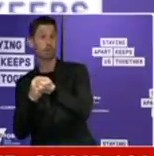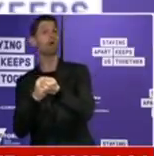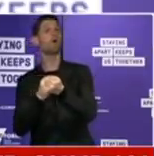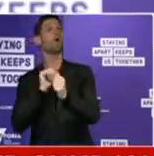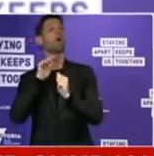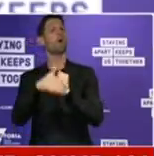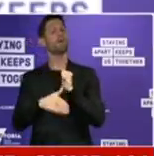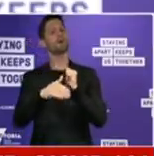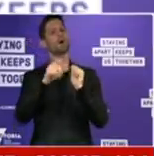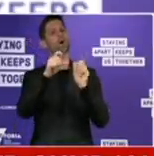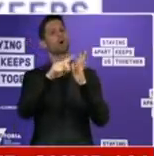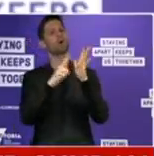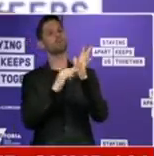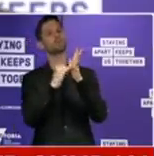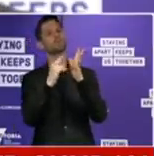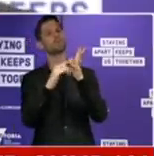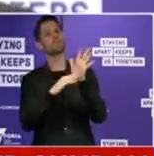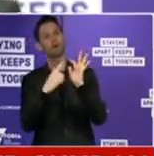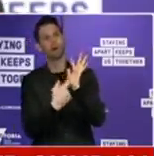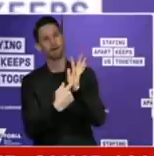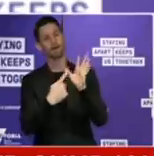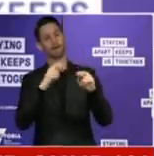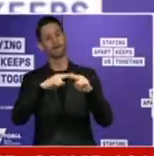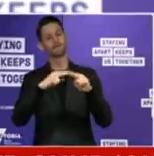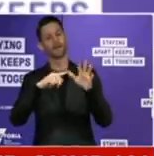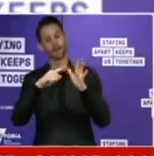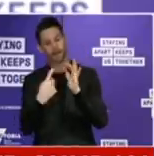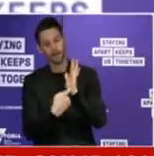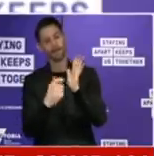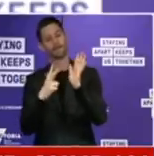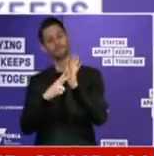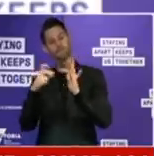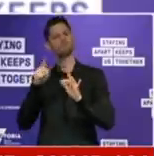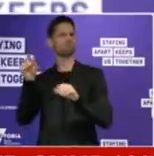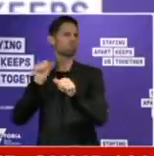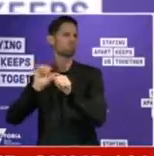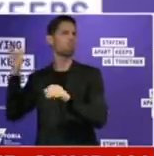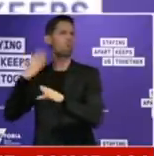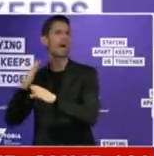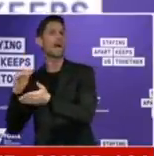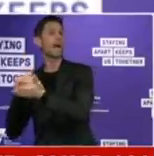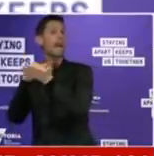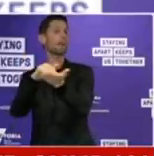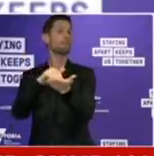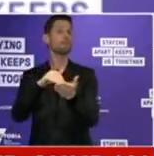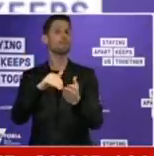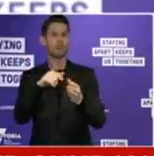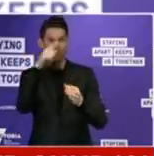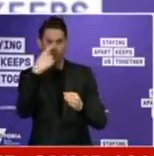Consumer Affairs Victoria and their good and diligent work assisting landlords and tenants